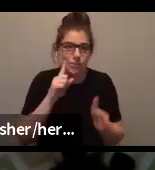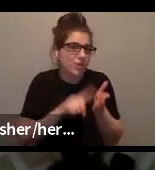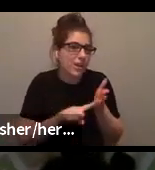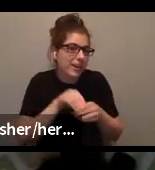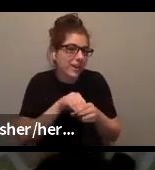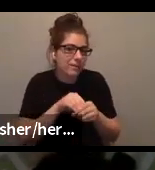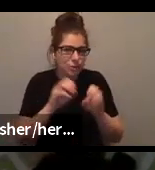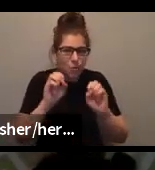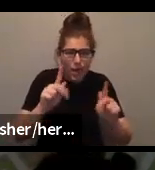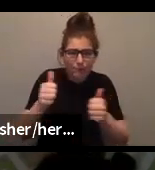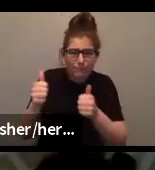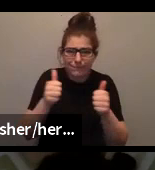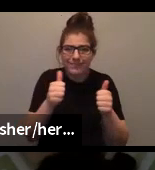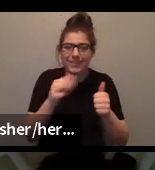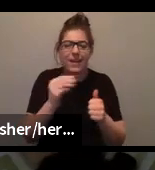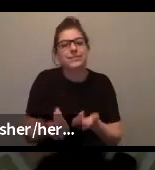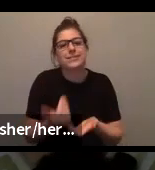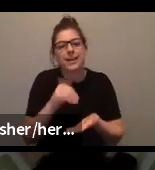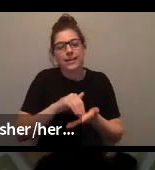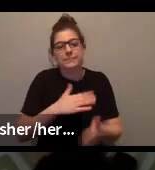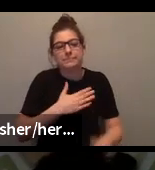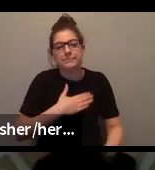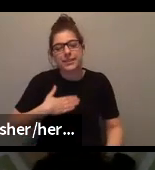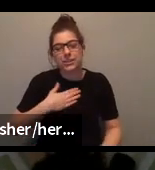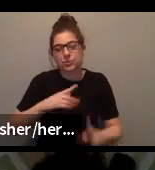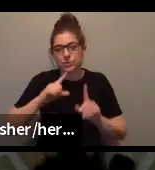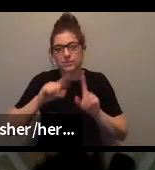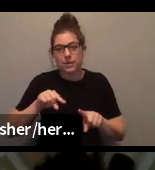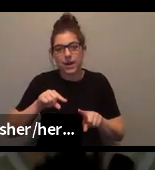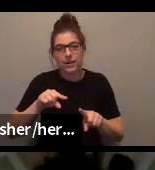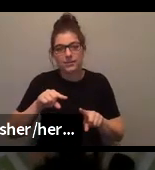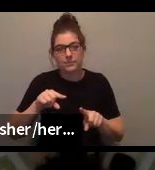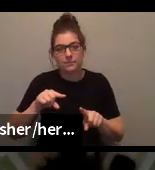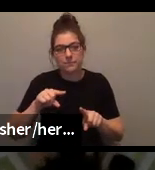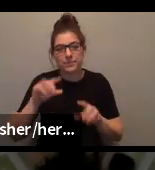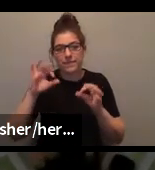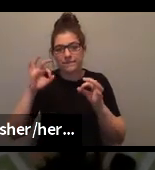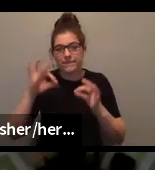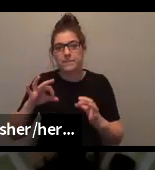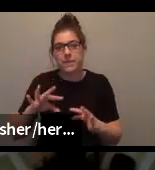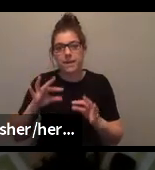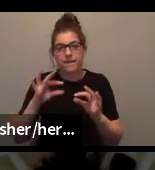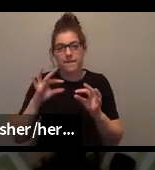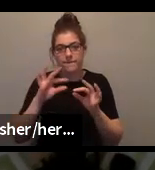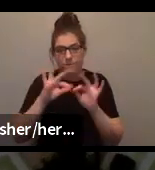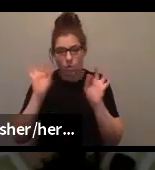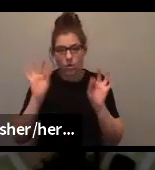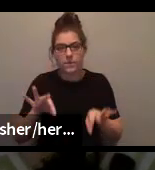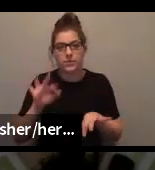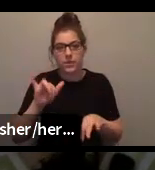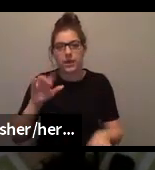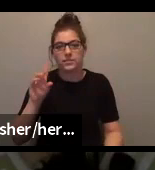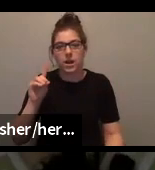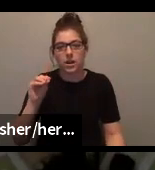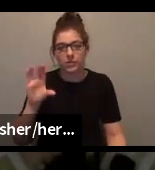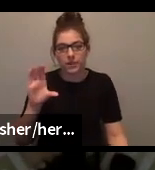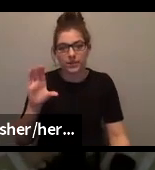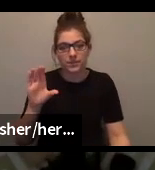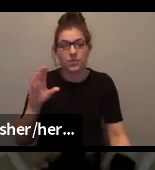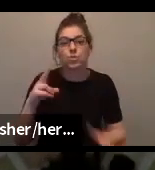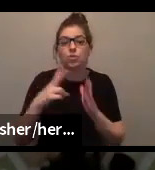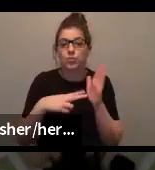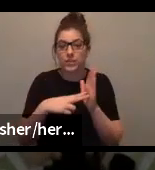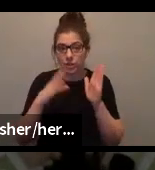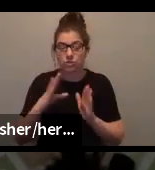again, please respond on the feedback form to the document. The readers, the writers have asked for